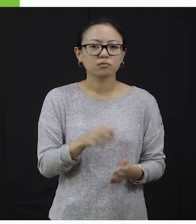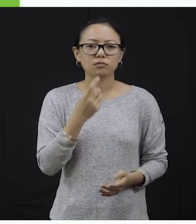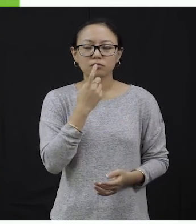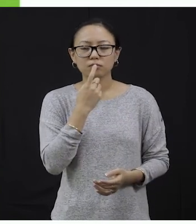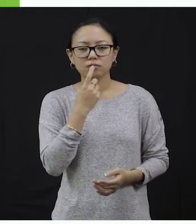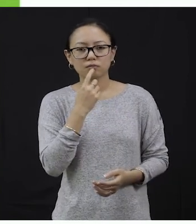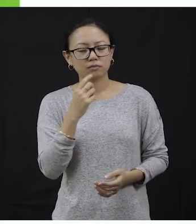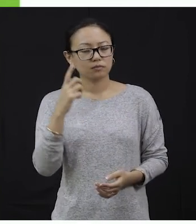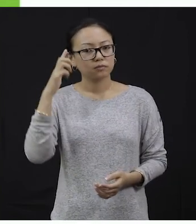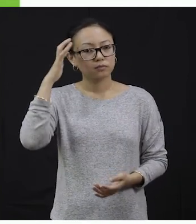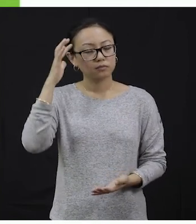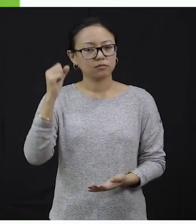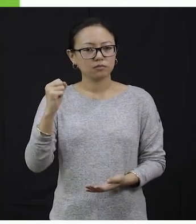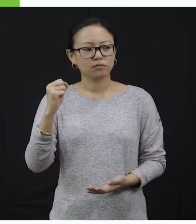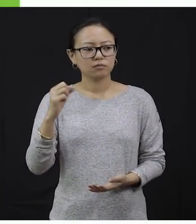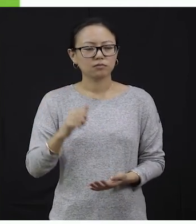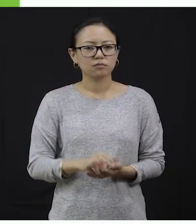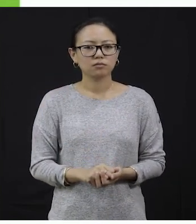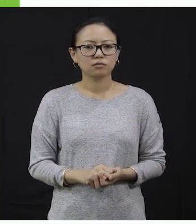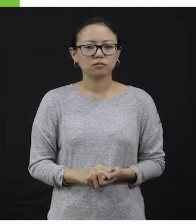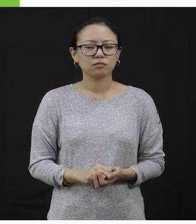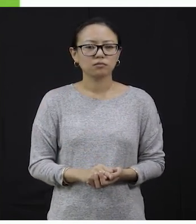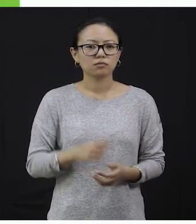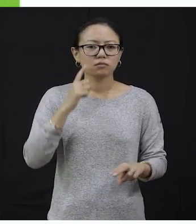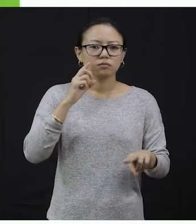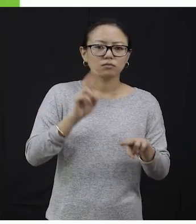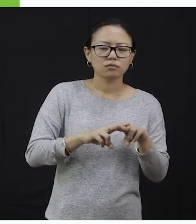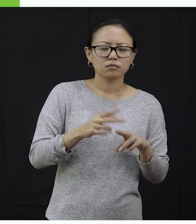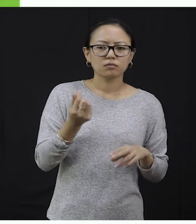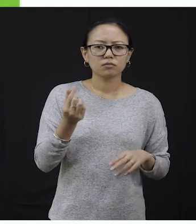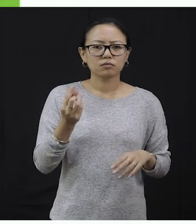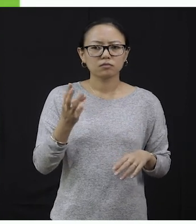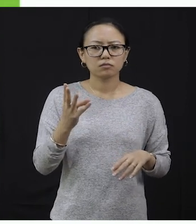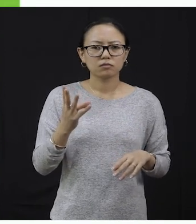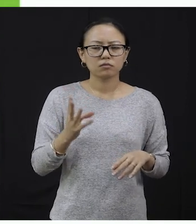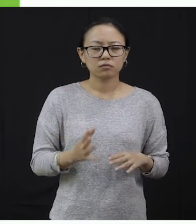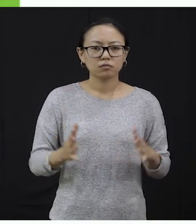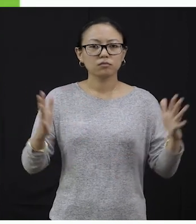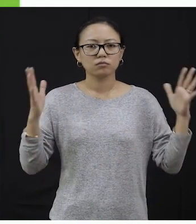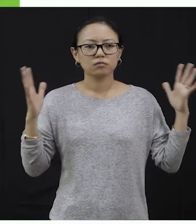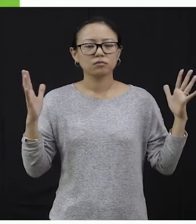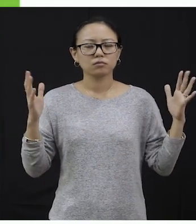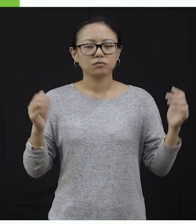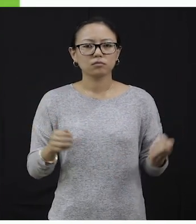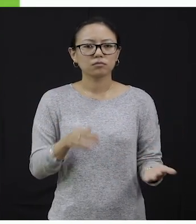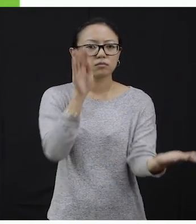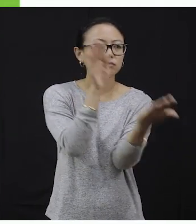cause the word always open towards the number which has a bigger number of fishes.